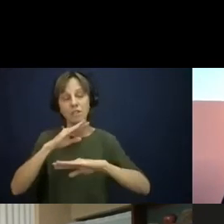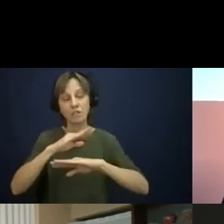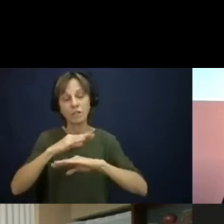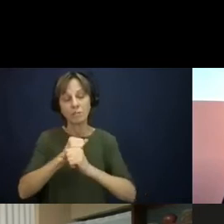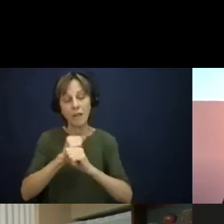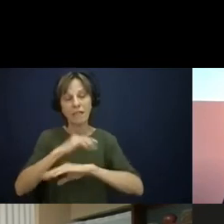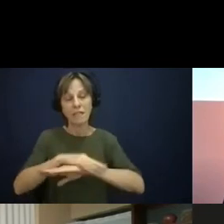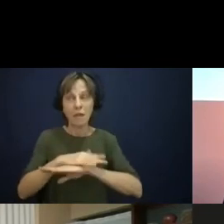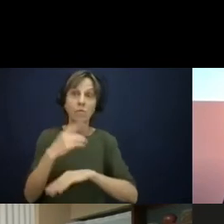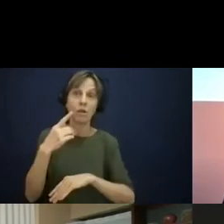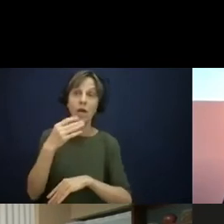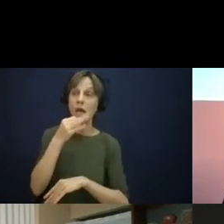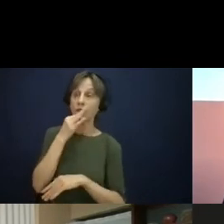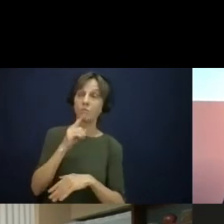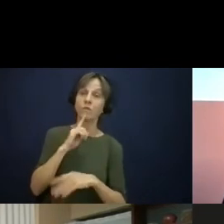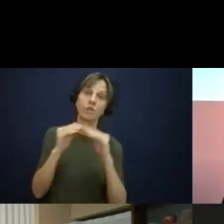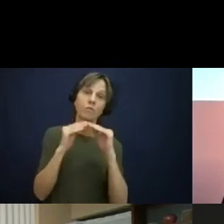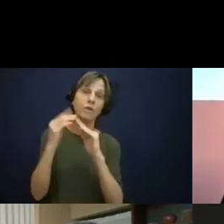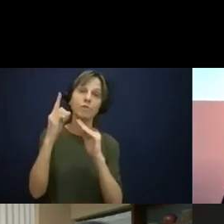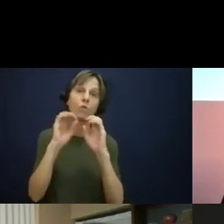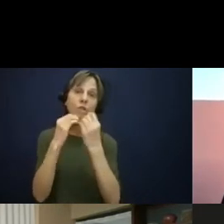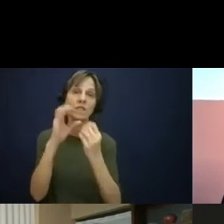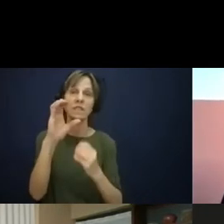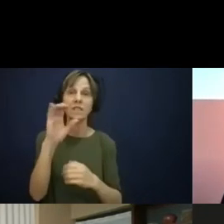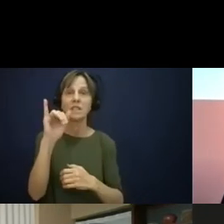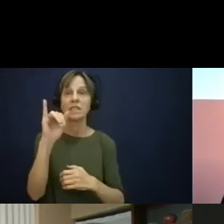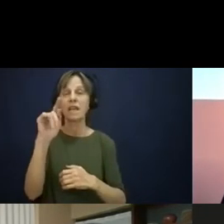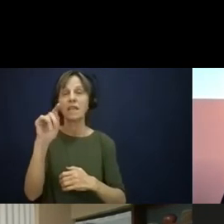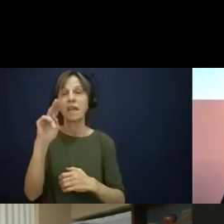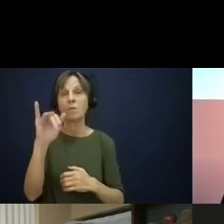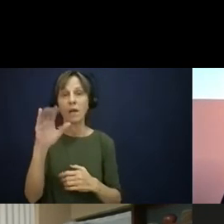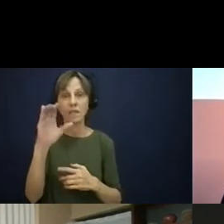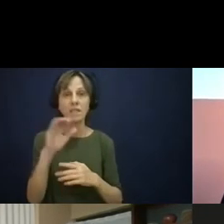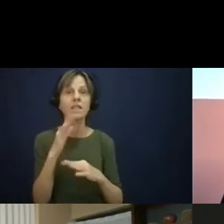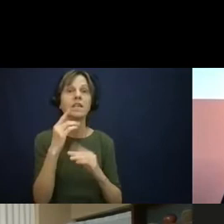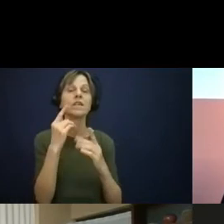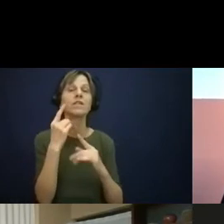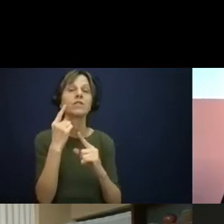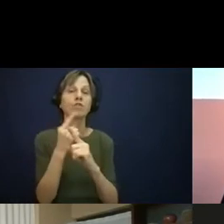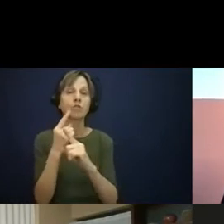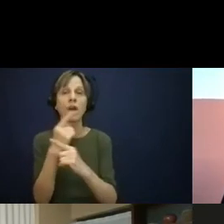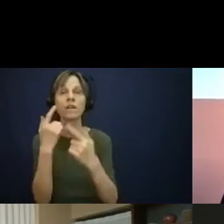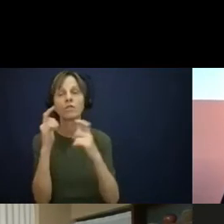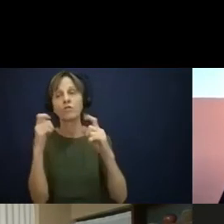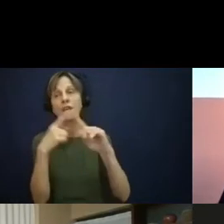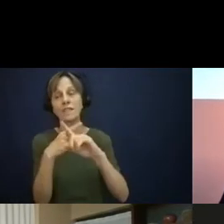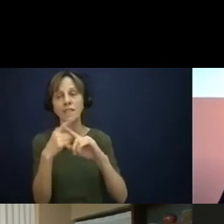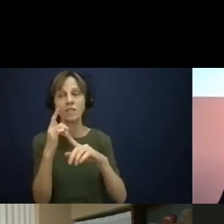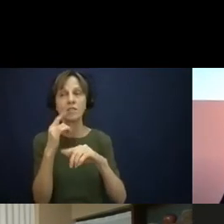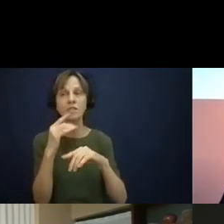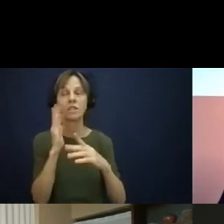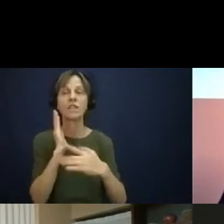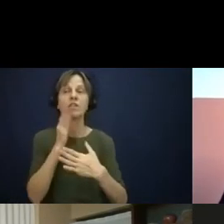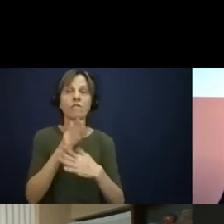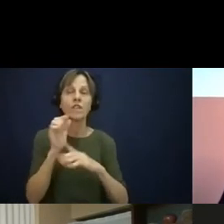one of the organizations I've been working with is CCIT NYC. It's called Correct Crisis Intervention Training, and we're advocating for